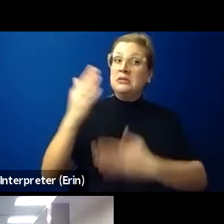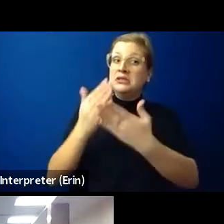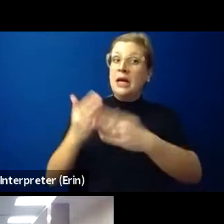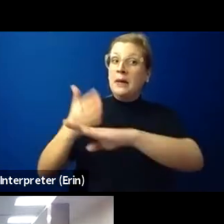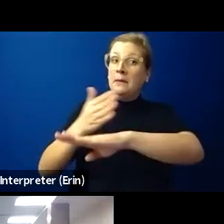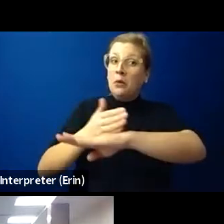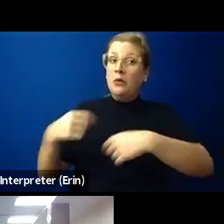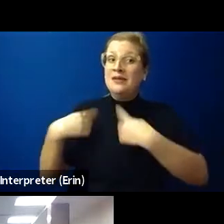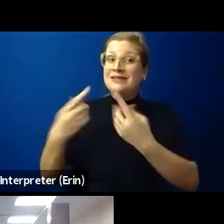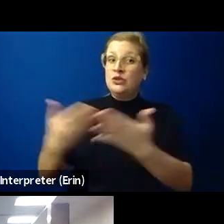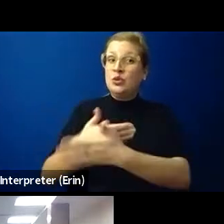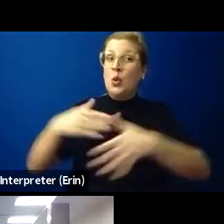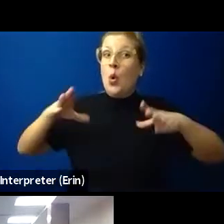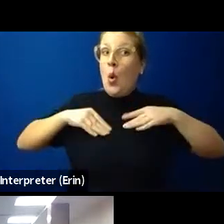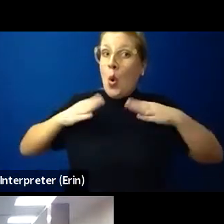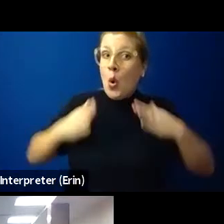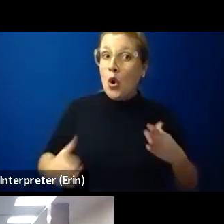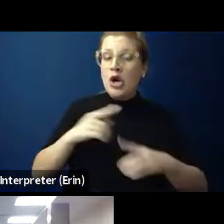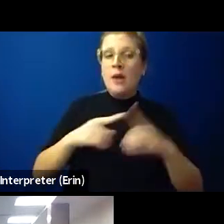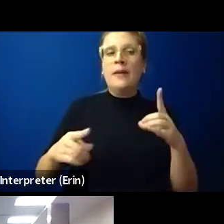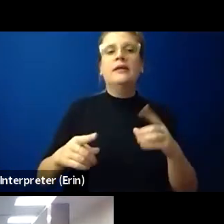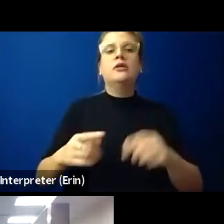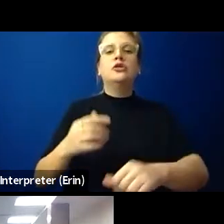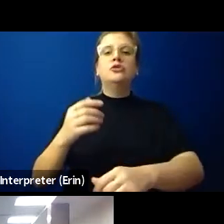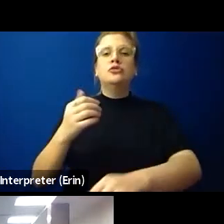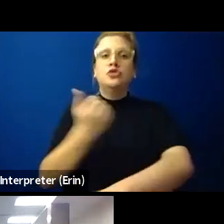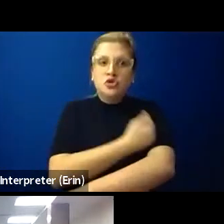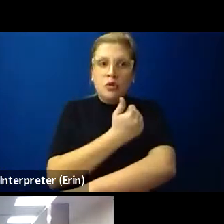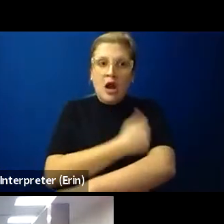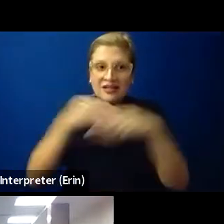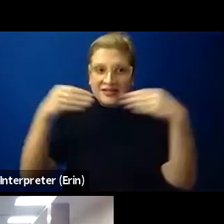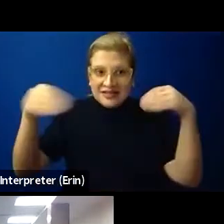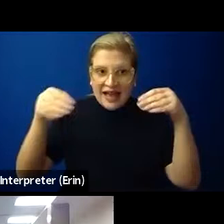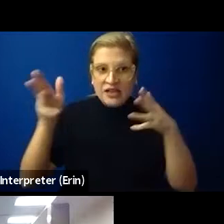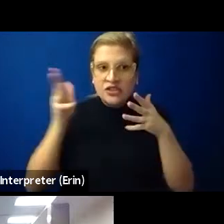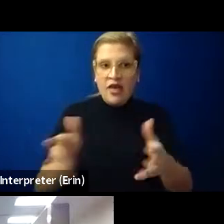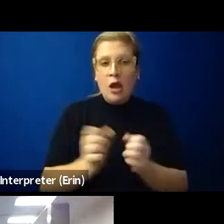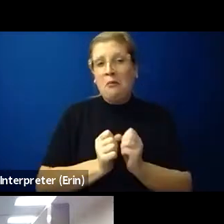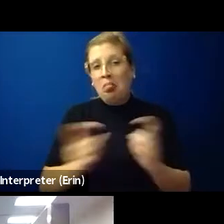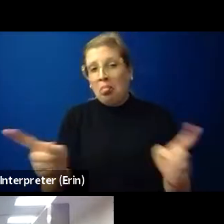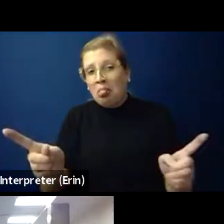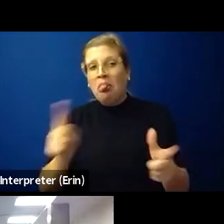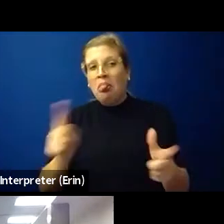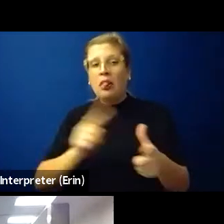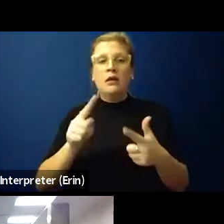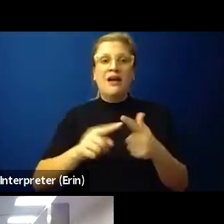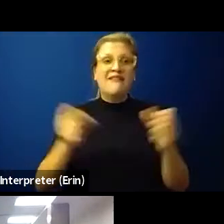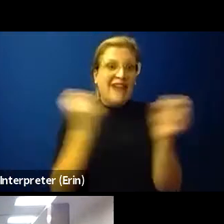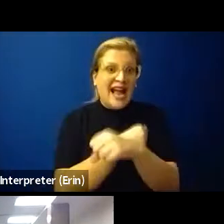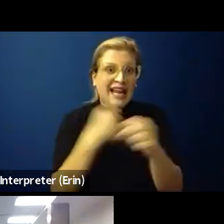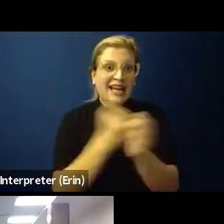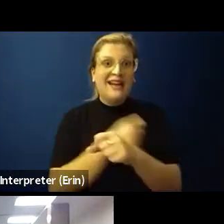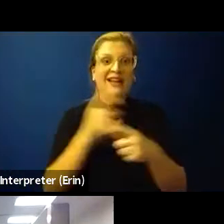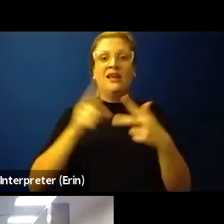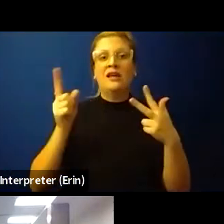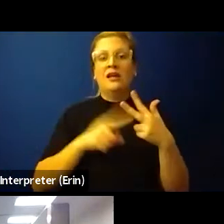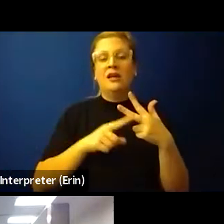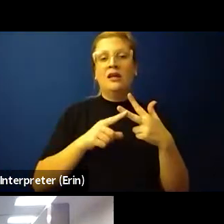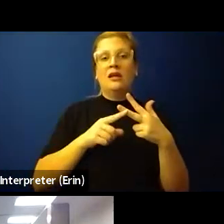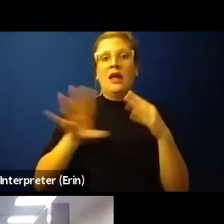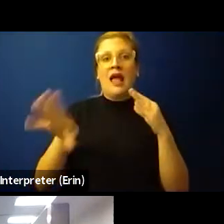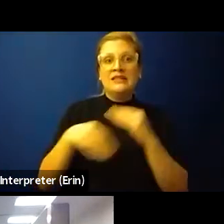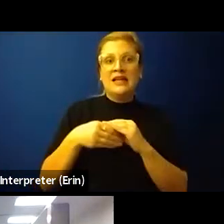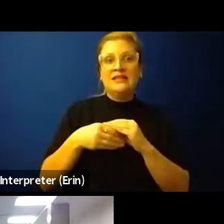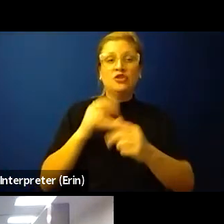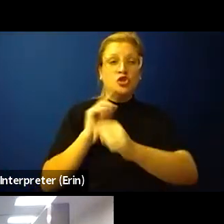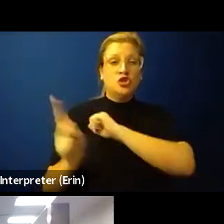there's still issues with drug sales in the parking lot, with fighting, with excessive